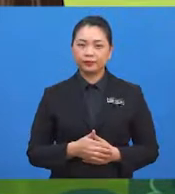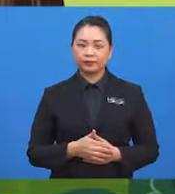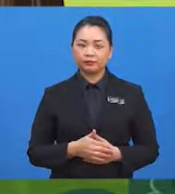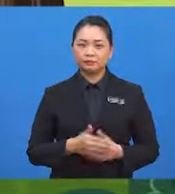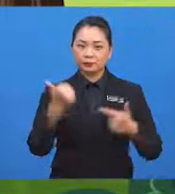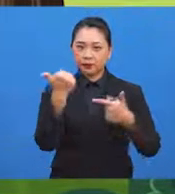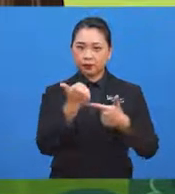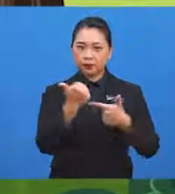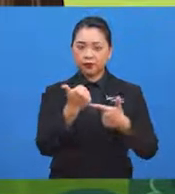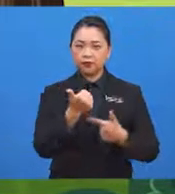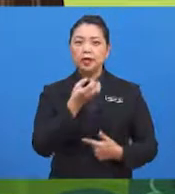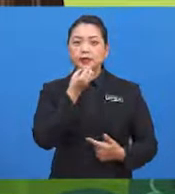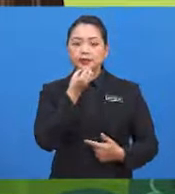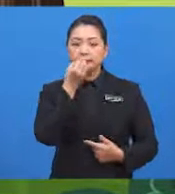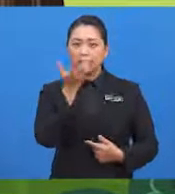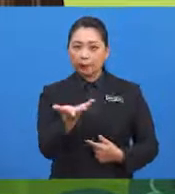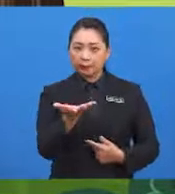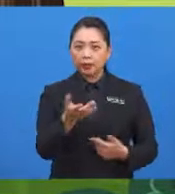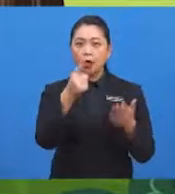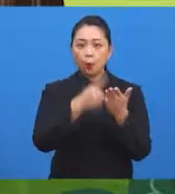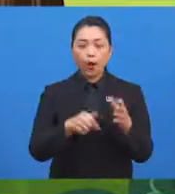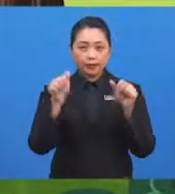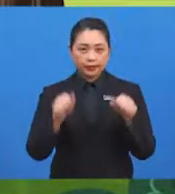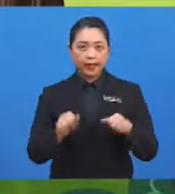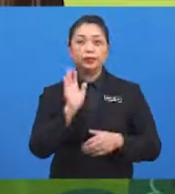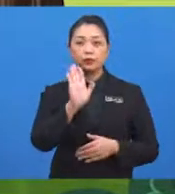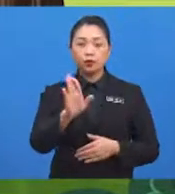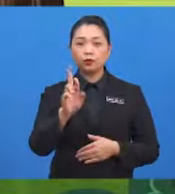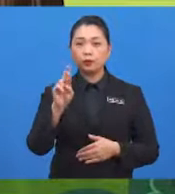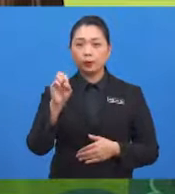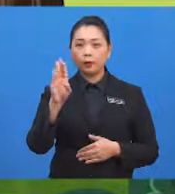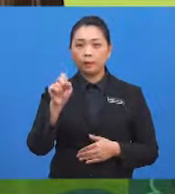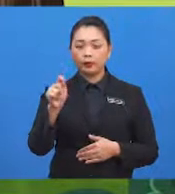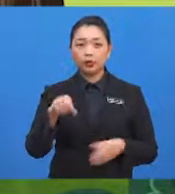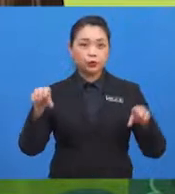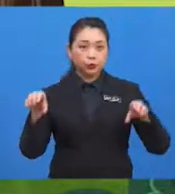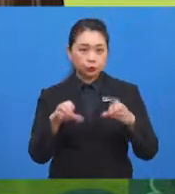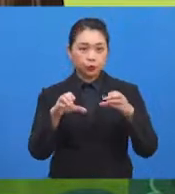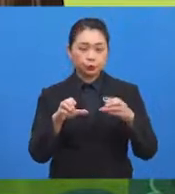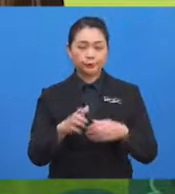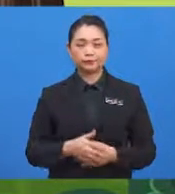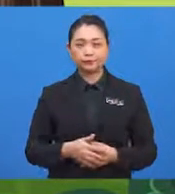Number two, tell me, what can your robot do?